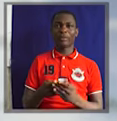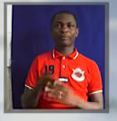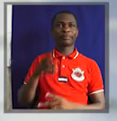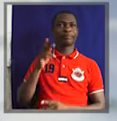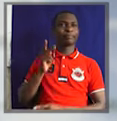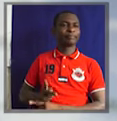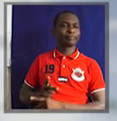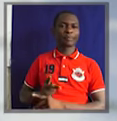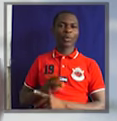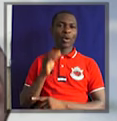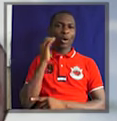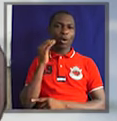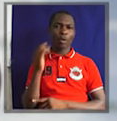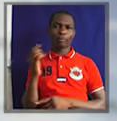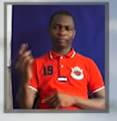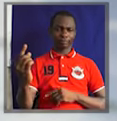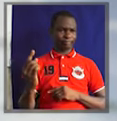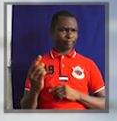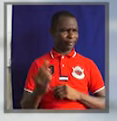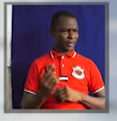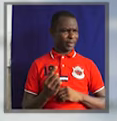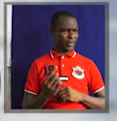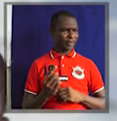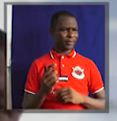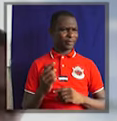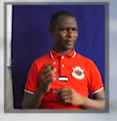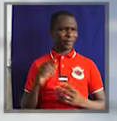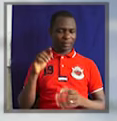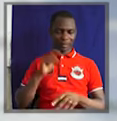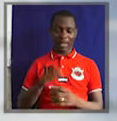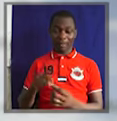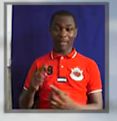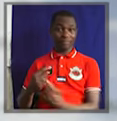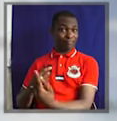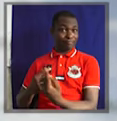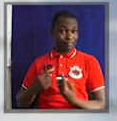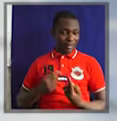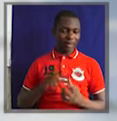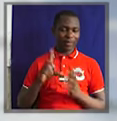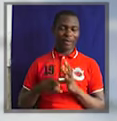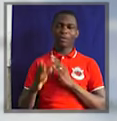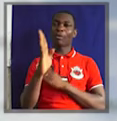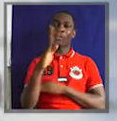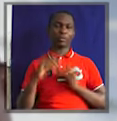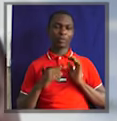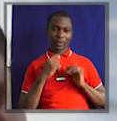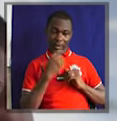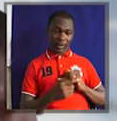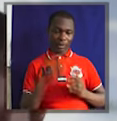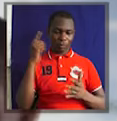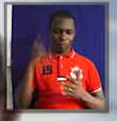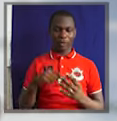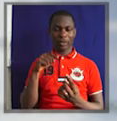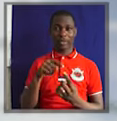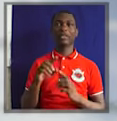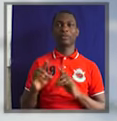ne ho ɔsan n'akyi a ɔreba no onyankopɔn nam ne tumi nso ɛyi kyerɛɛ odiyifoɔ elisha sɛdeɛ ne ba no wayɛ no no